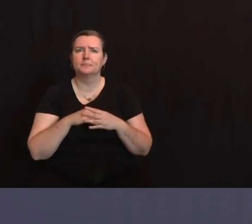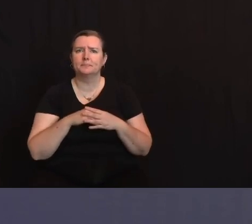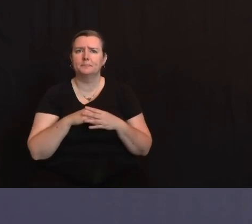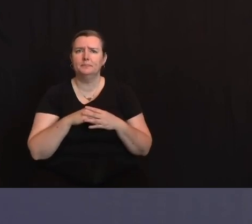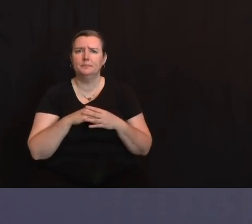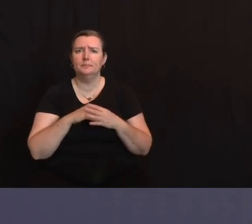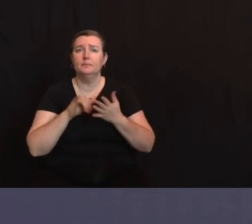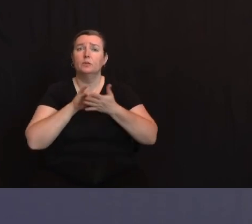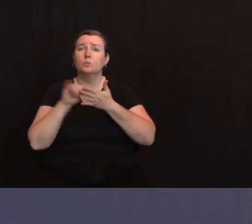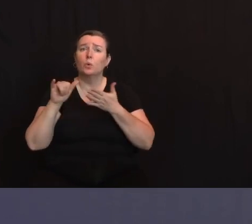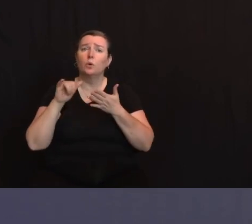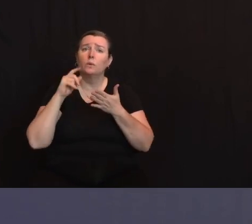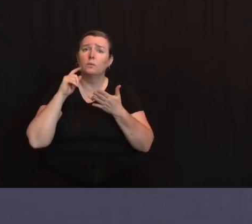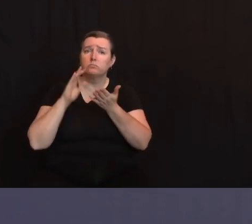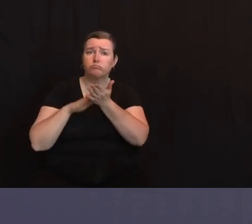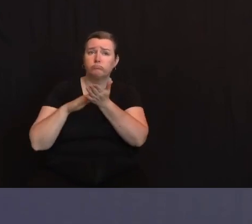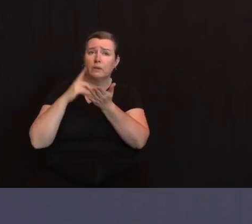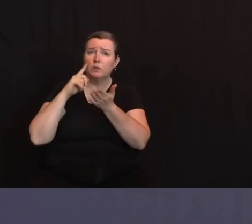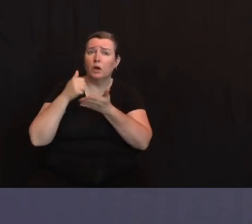shouldn't